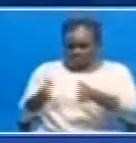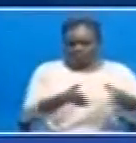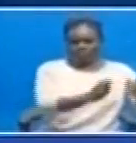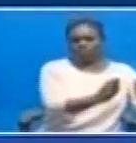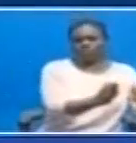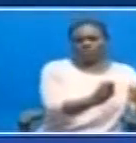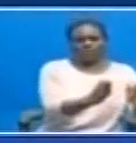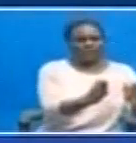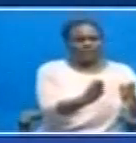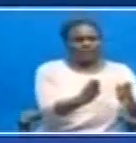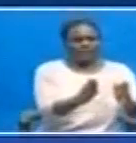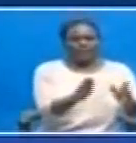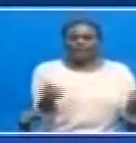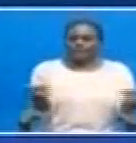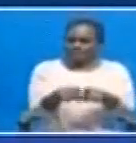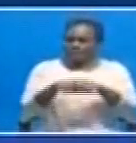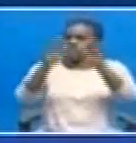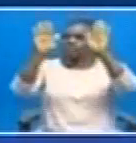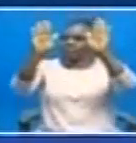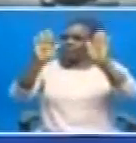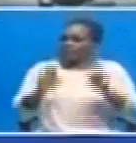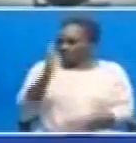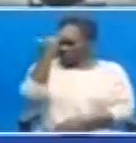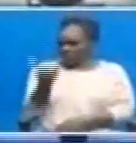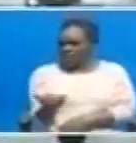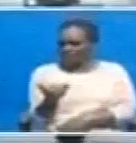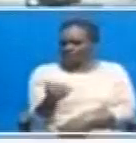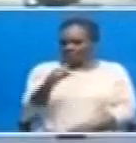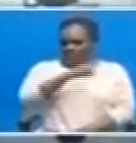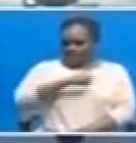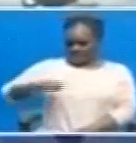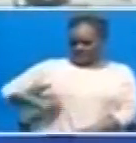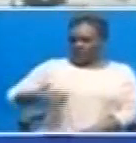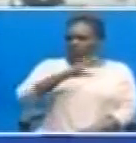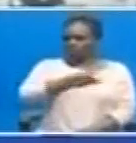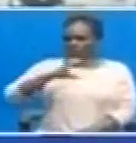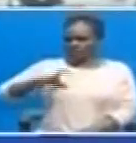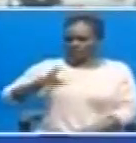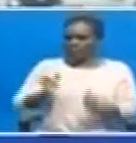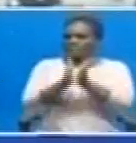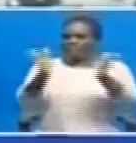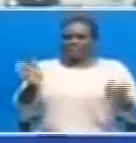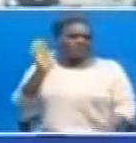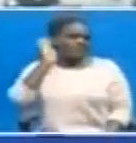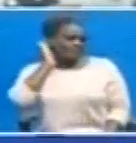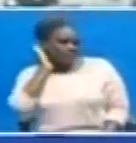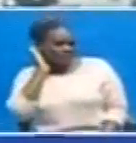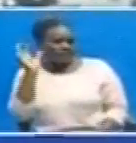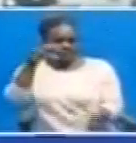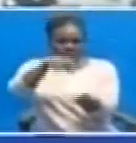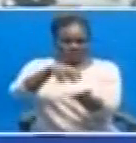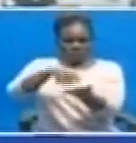and given the importance of the African market? The Senate committee is currently conducting public hearing into the state of